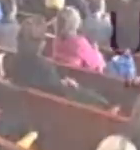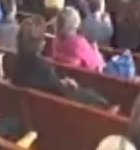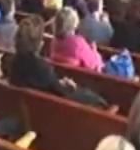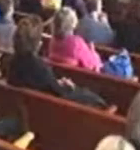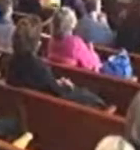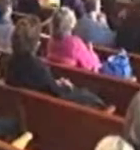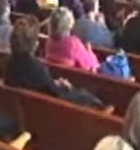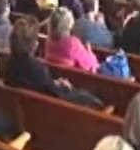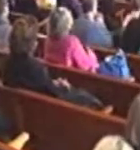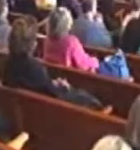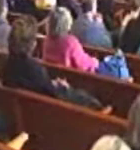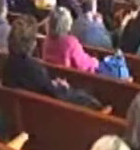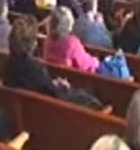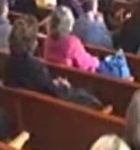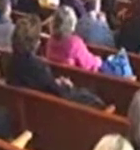Thanks very much. Thanks.